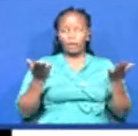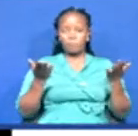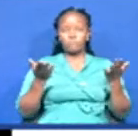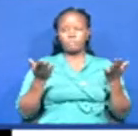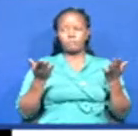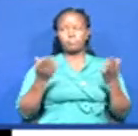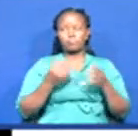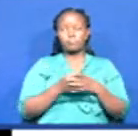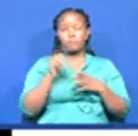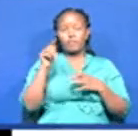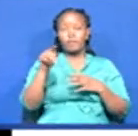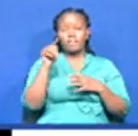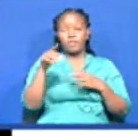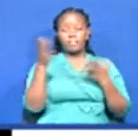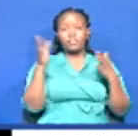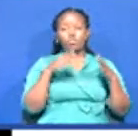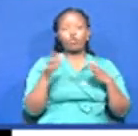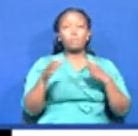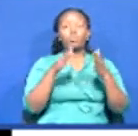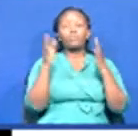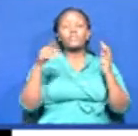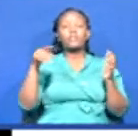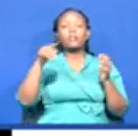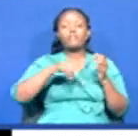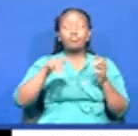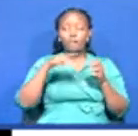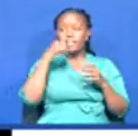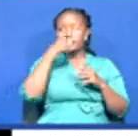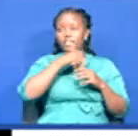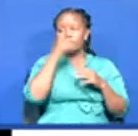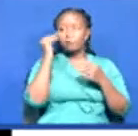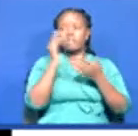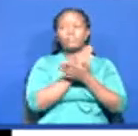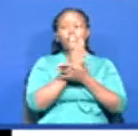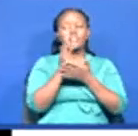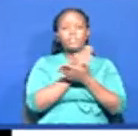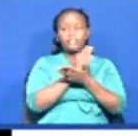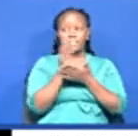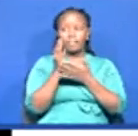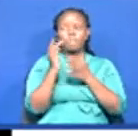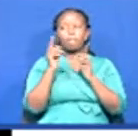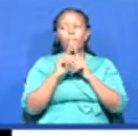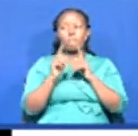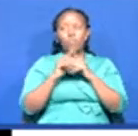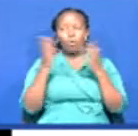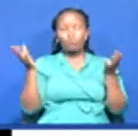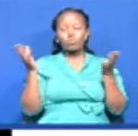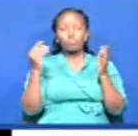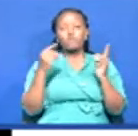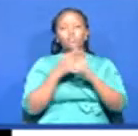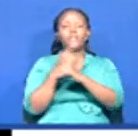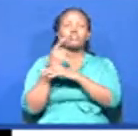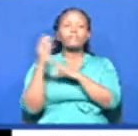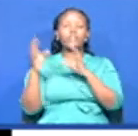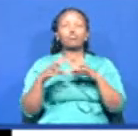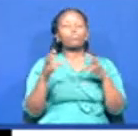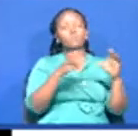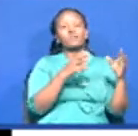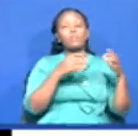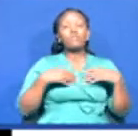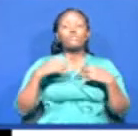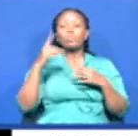this is an opportunity for us, even as private sector, to actually have, and also for multi-agency, to have a one government